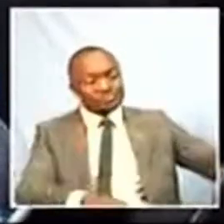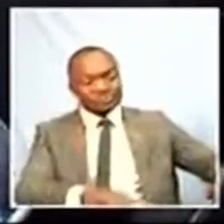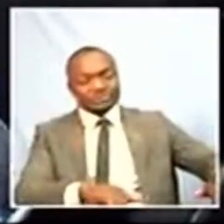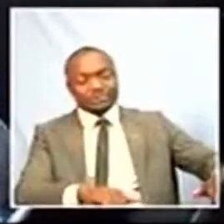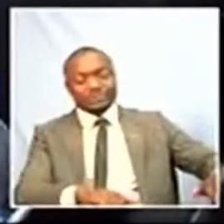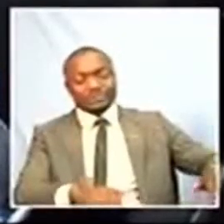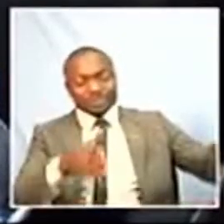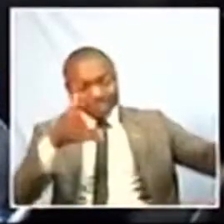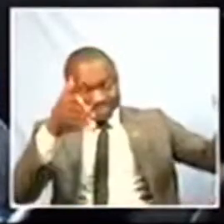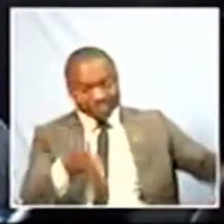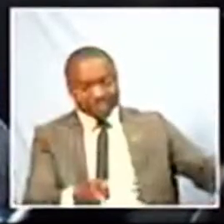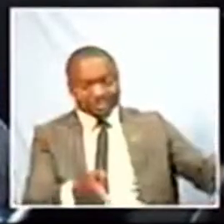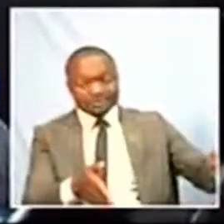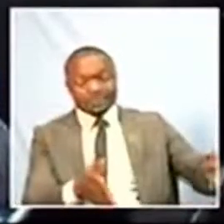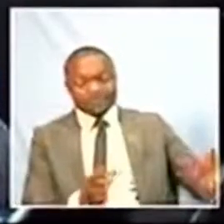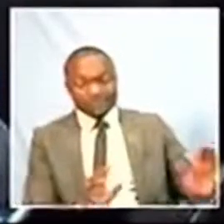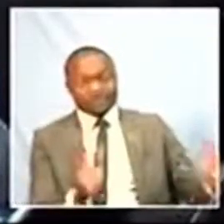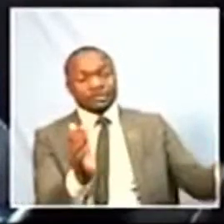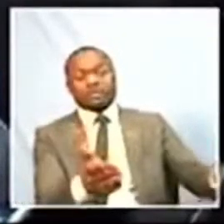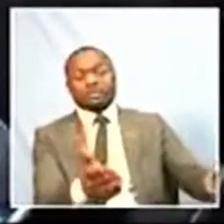which reached almost